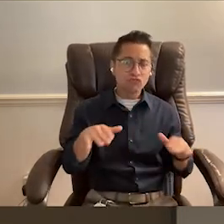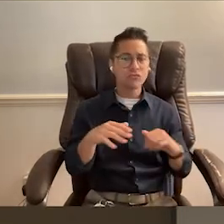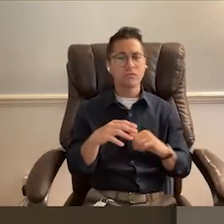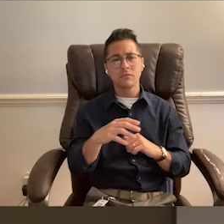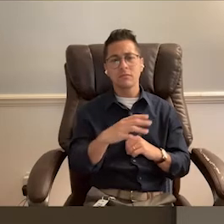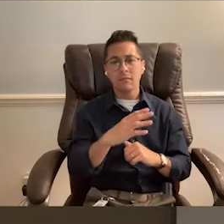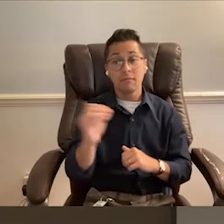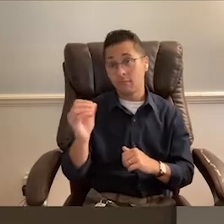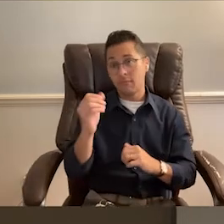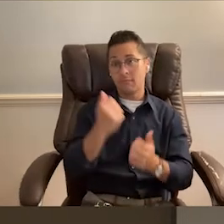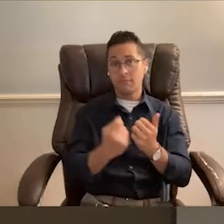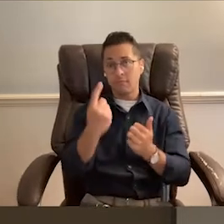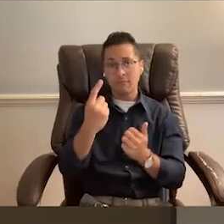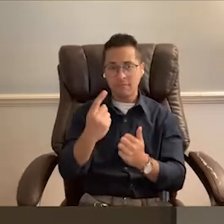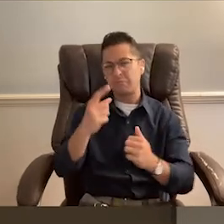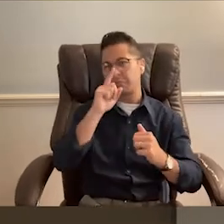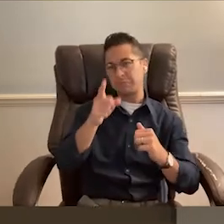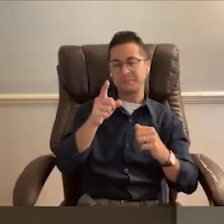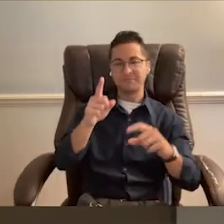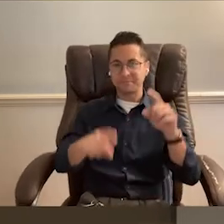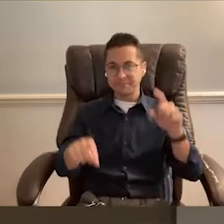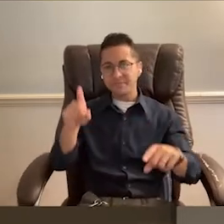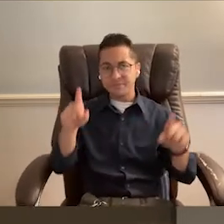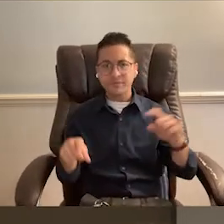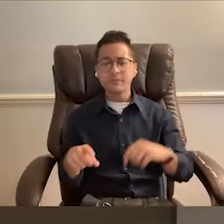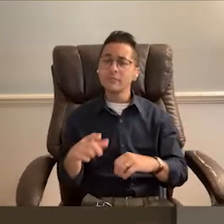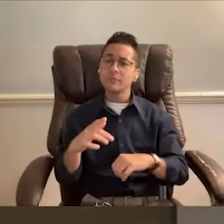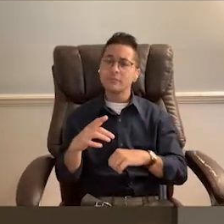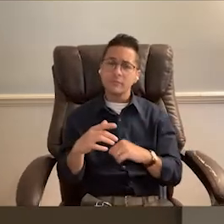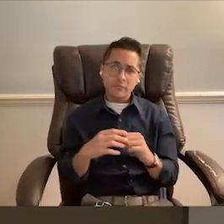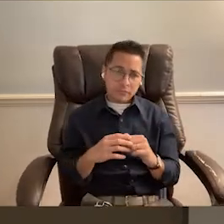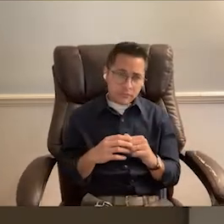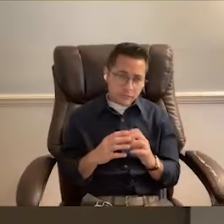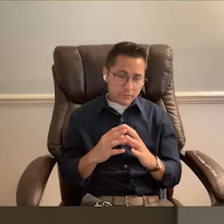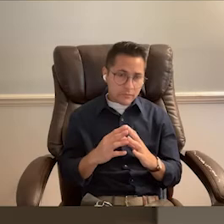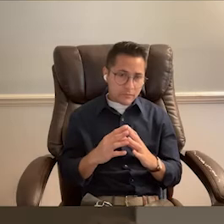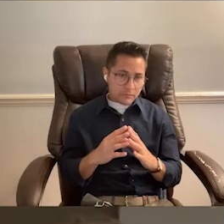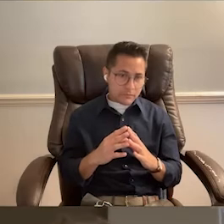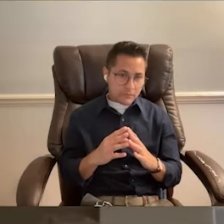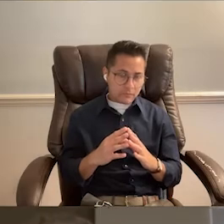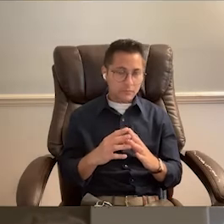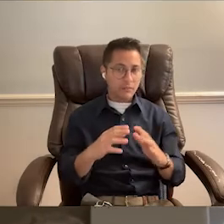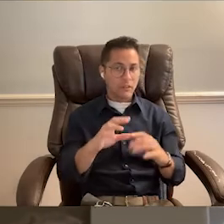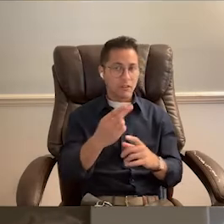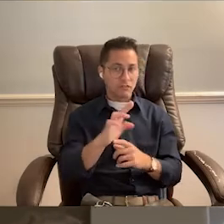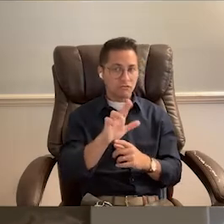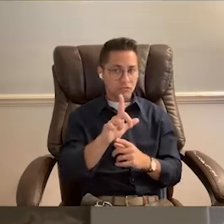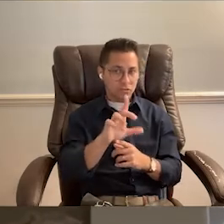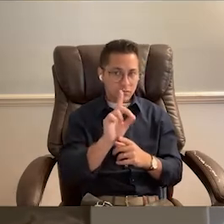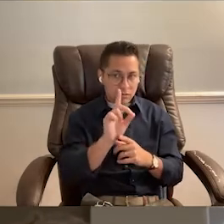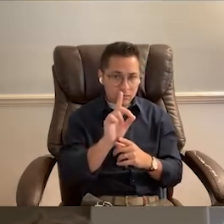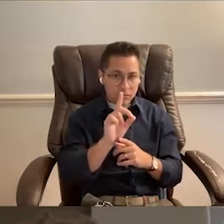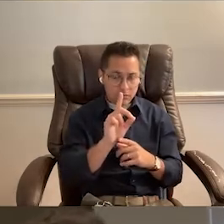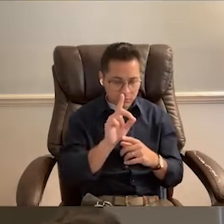Depression, the symptoms of depression in children and everyone very much vary.